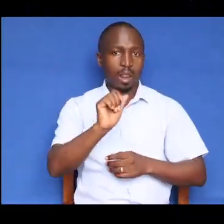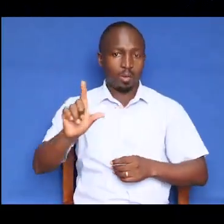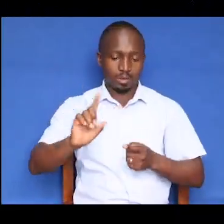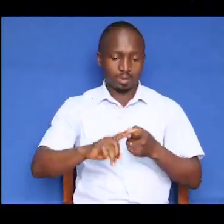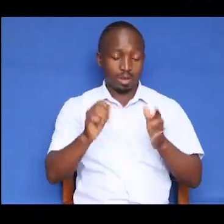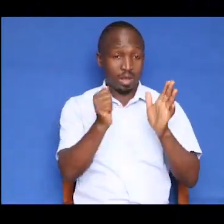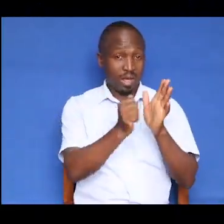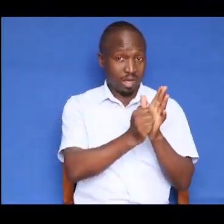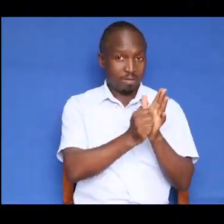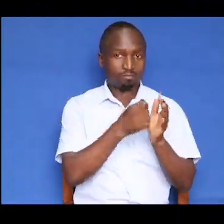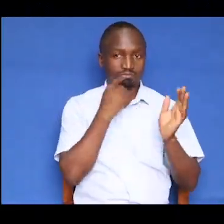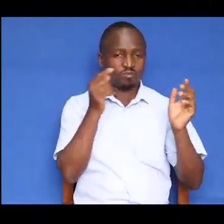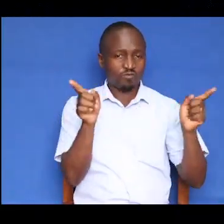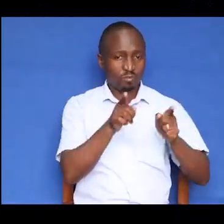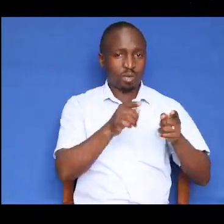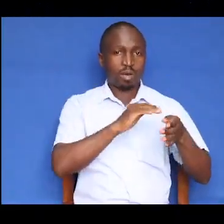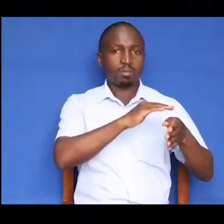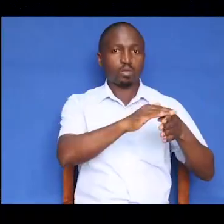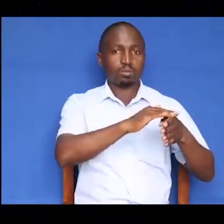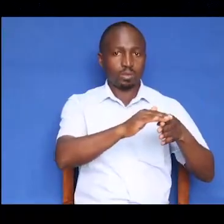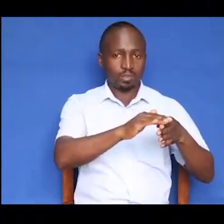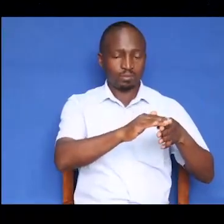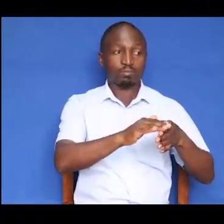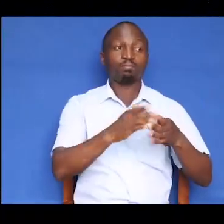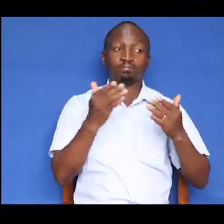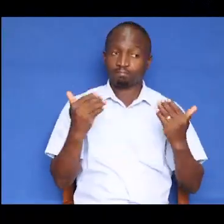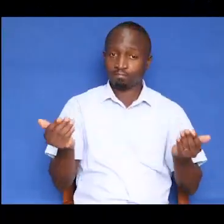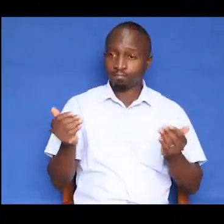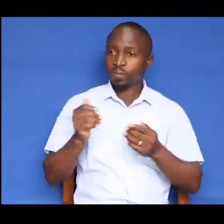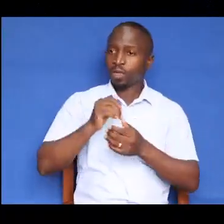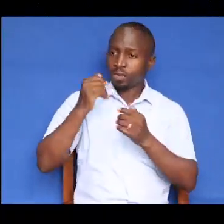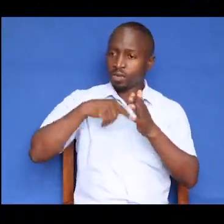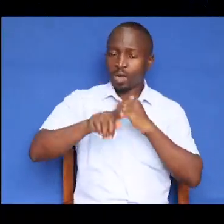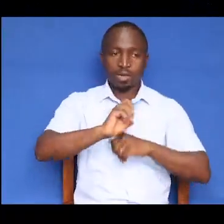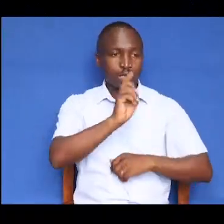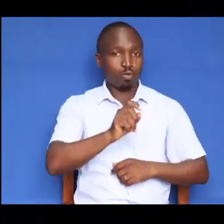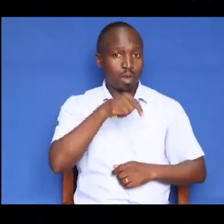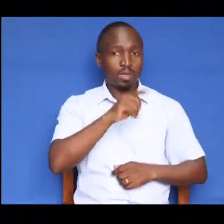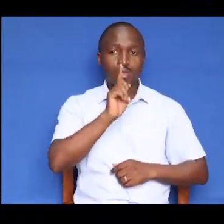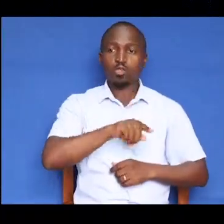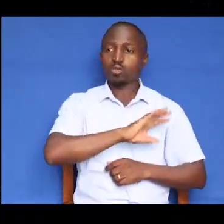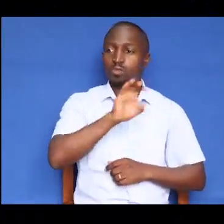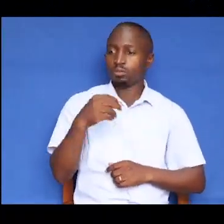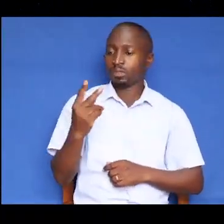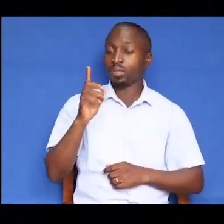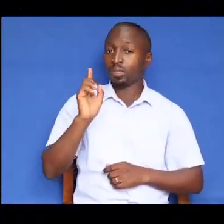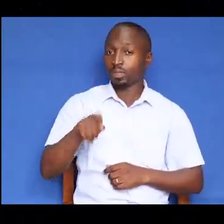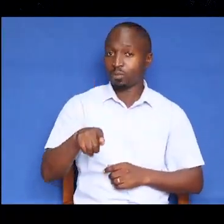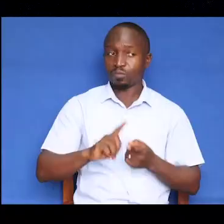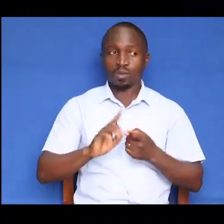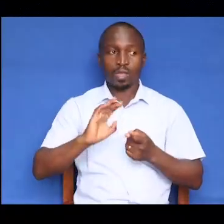both capital consumption allowance and depreciation of different figures. This is 12,000. This